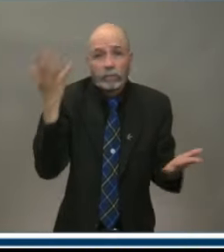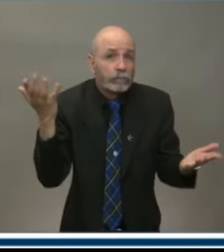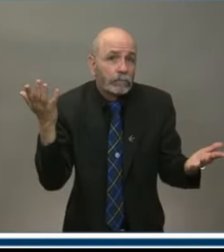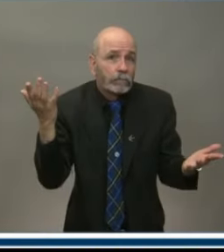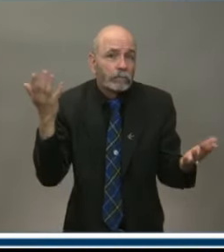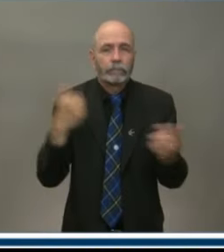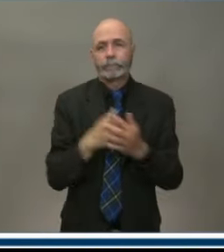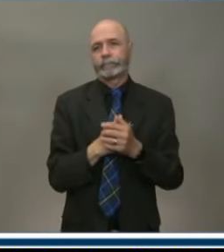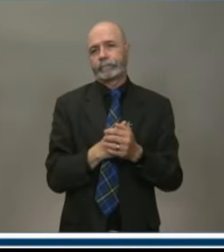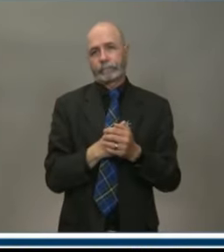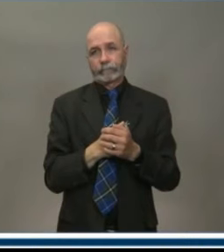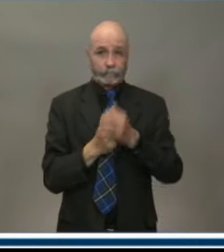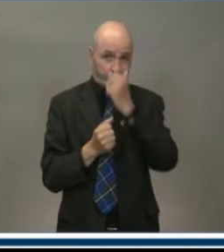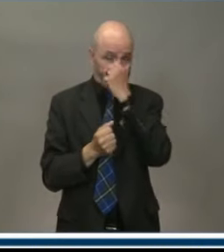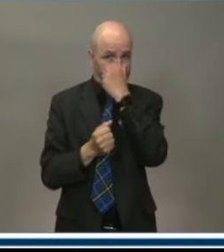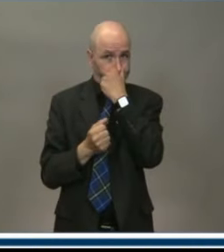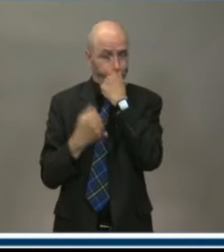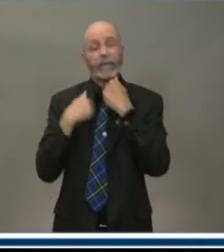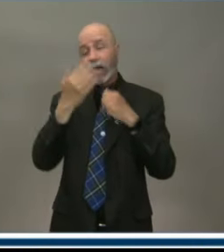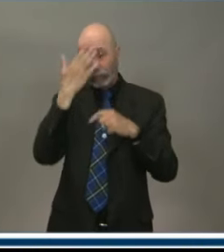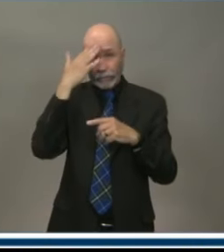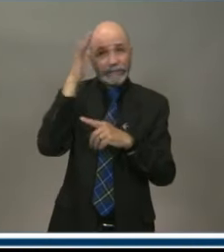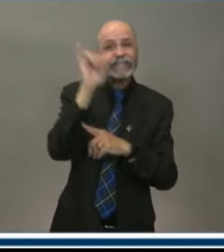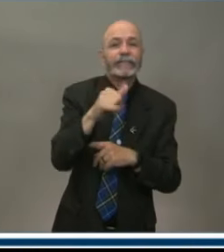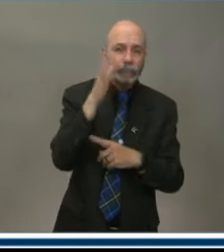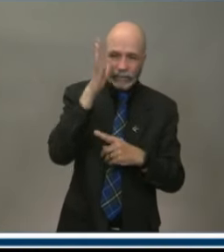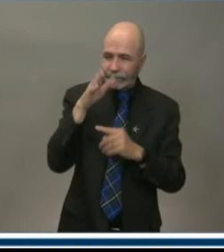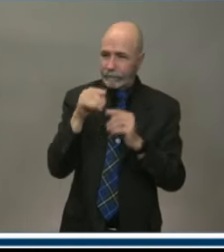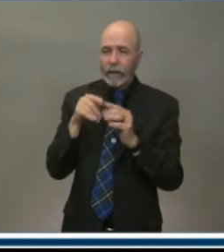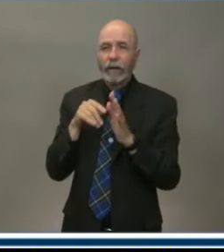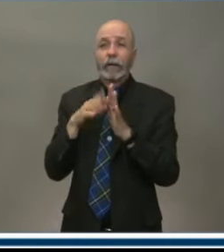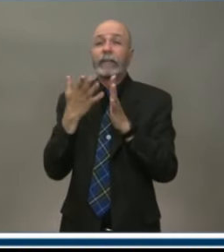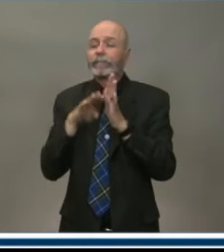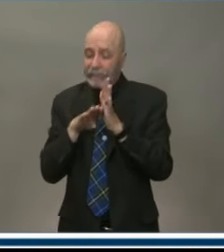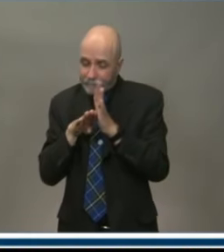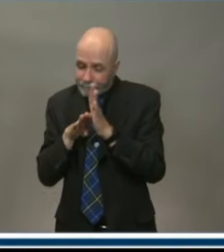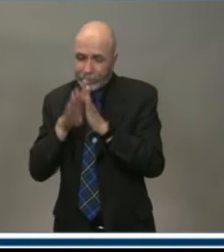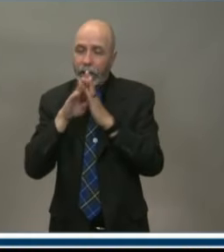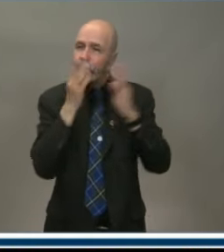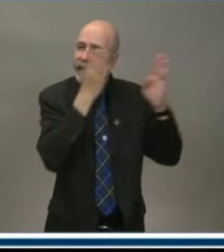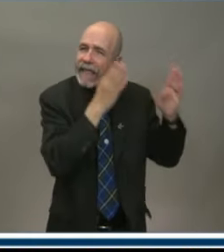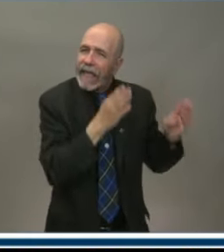that we've developed some plans of how we can reach out and get other people